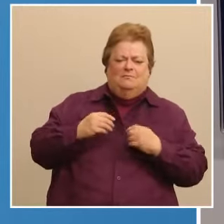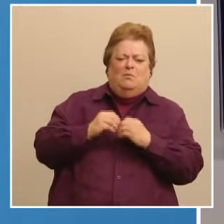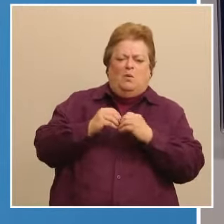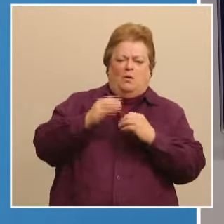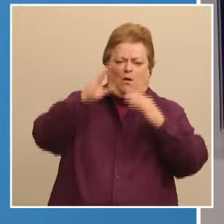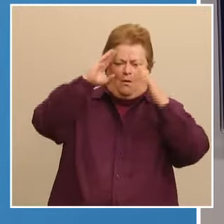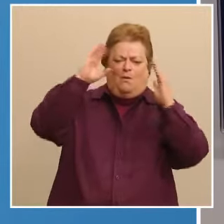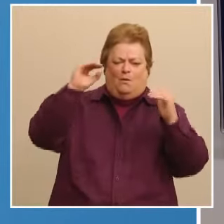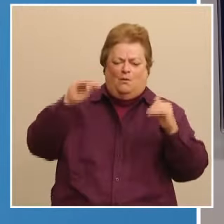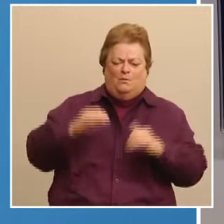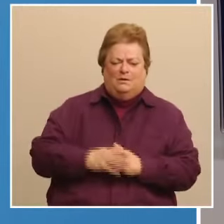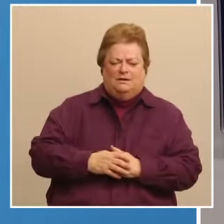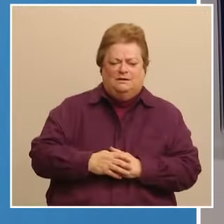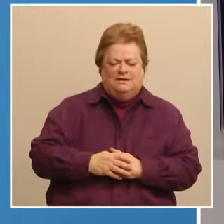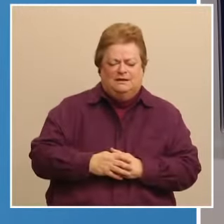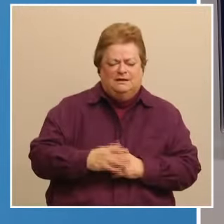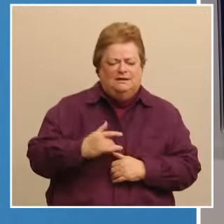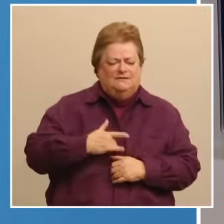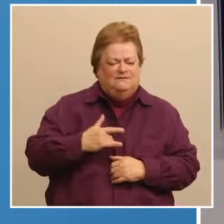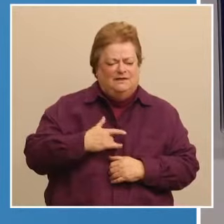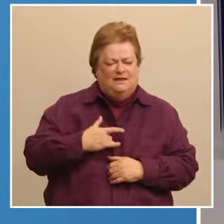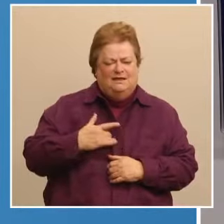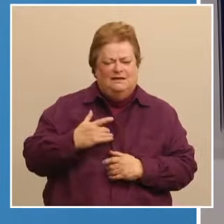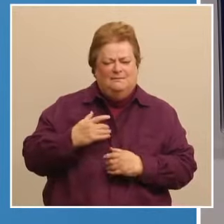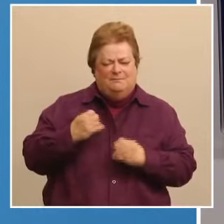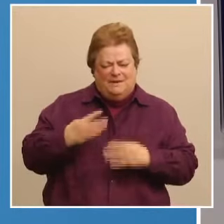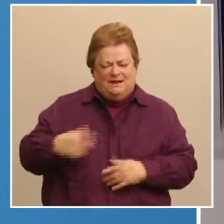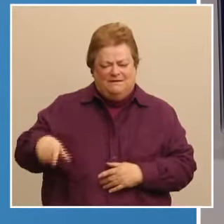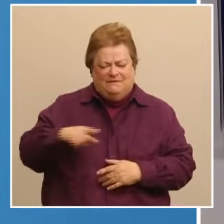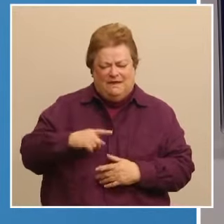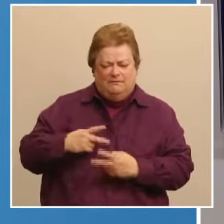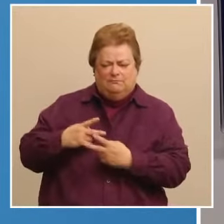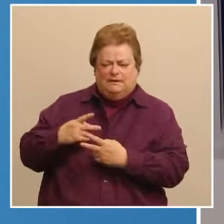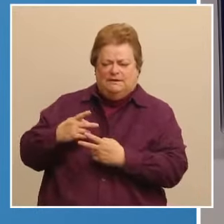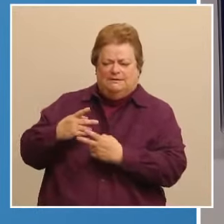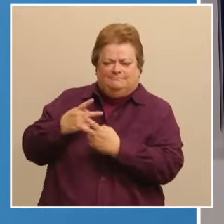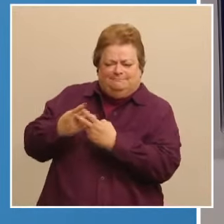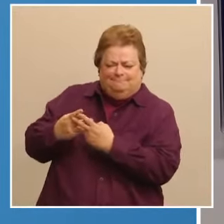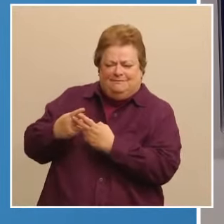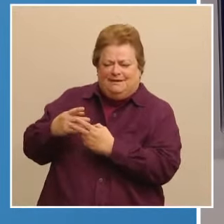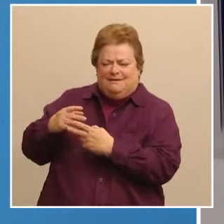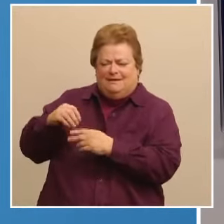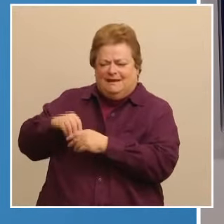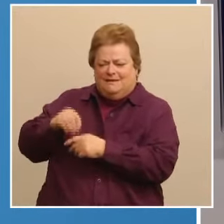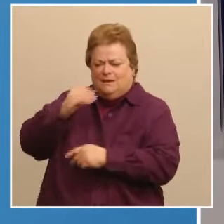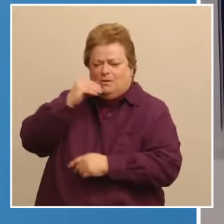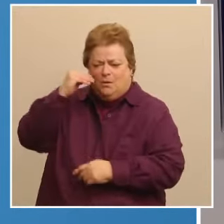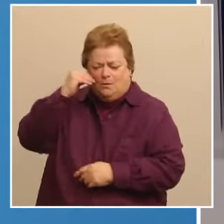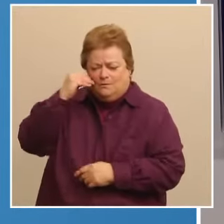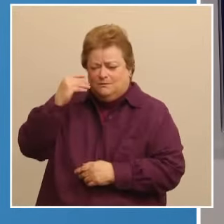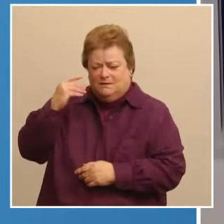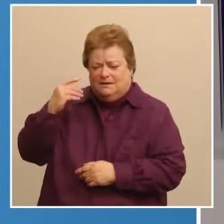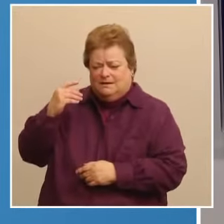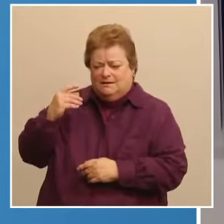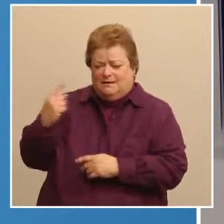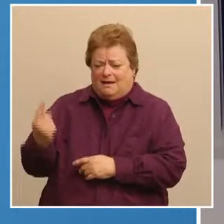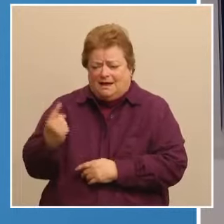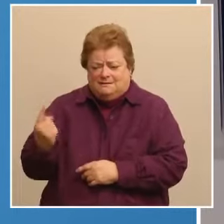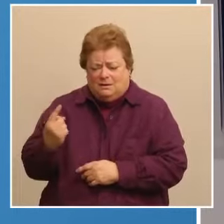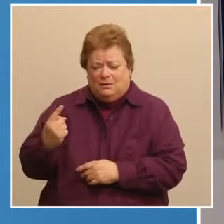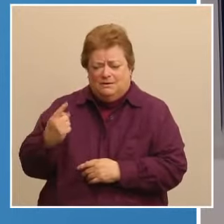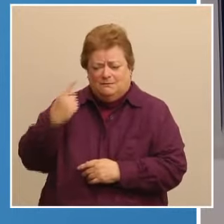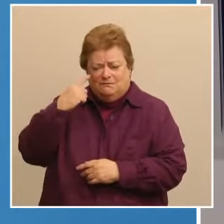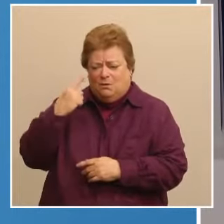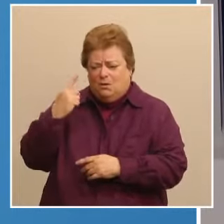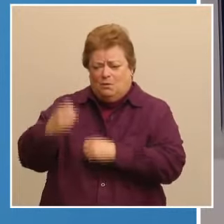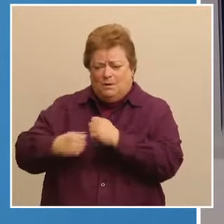Seniors have been faced with isolation, and many have been in their homes, in their apartments, for a year now. Some of them have not